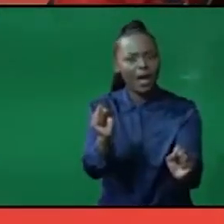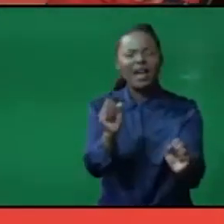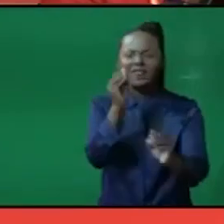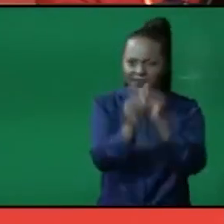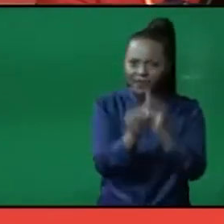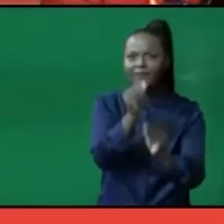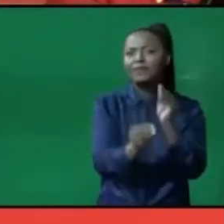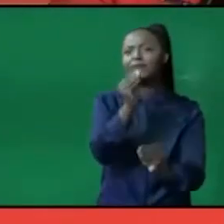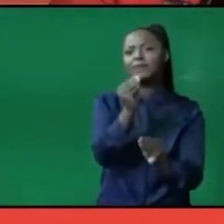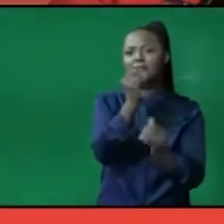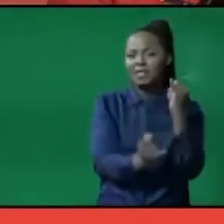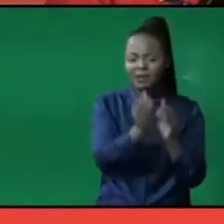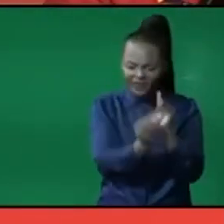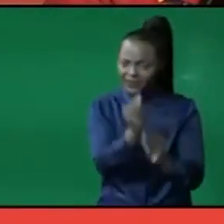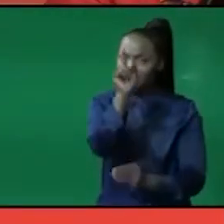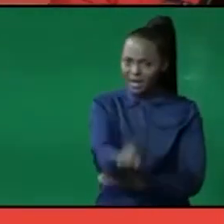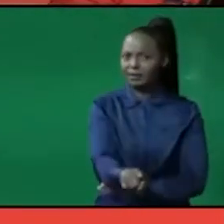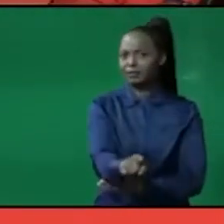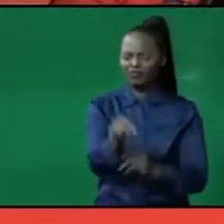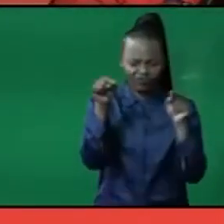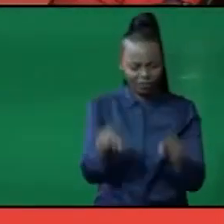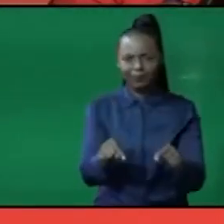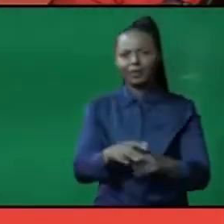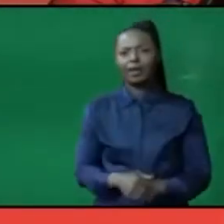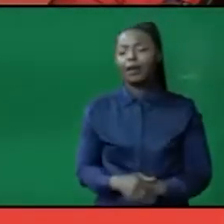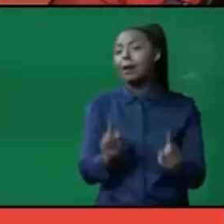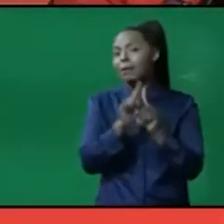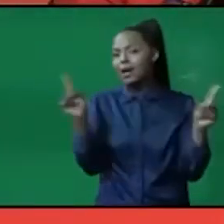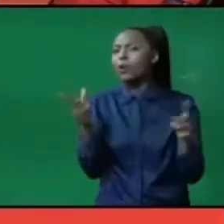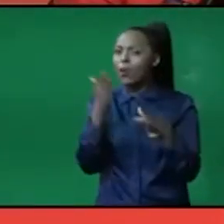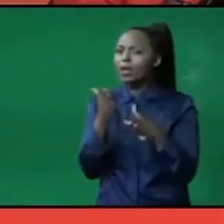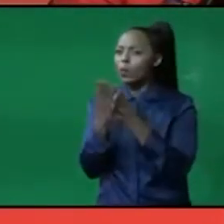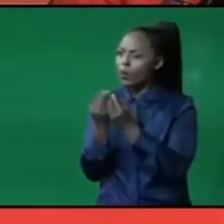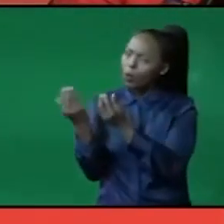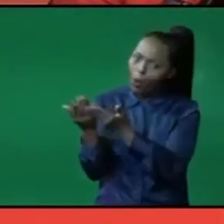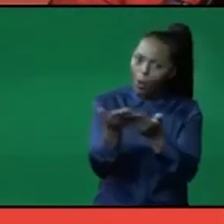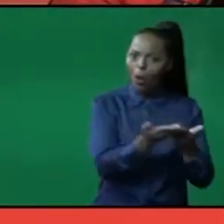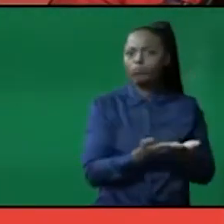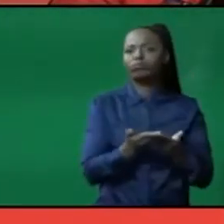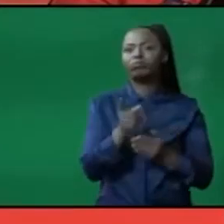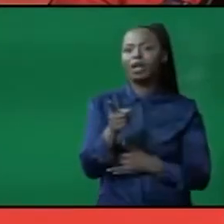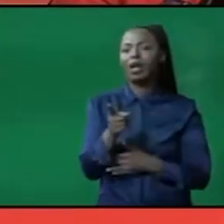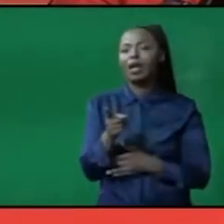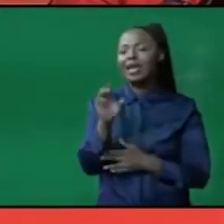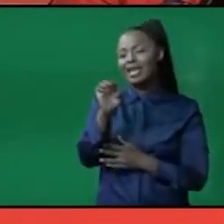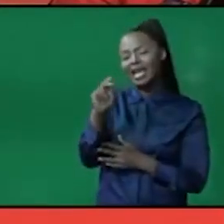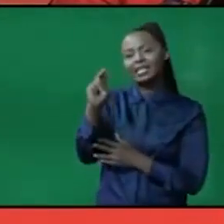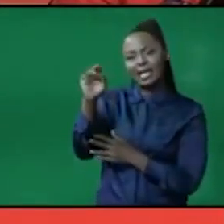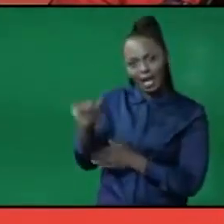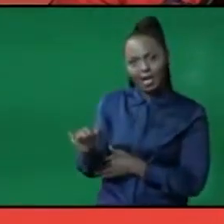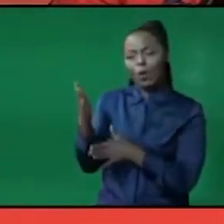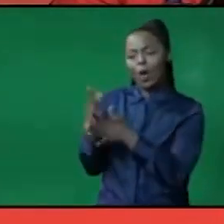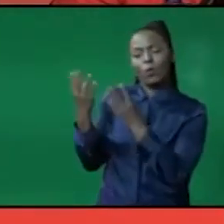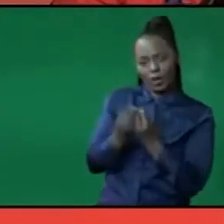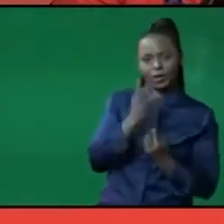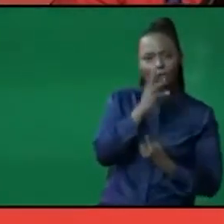correct those things. But we are working with all of them. We are going to work with the ENCA. We are going to